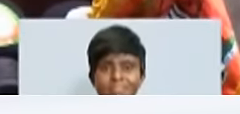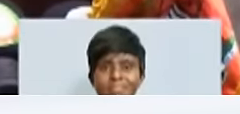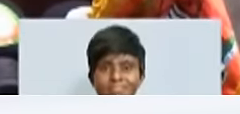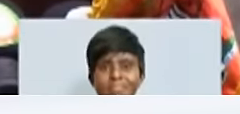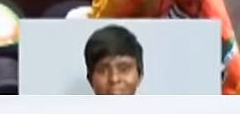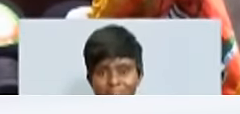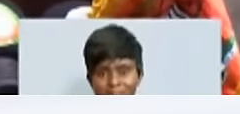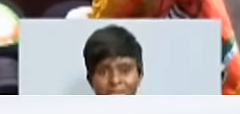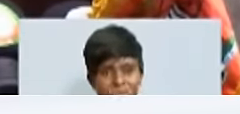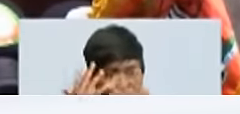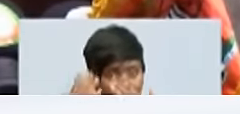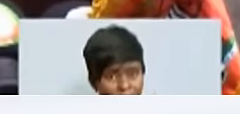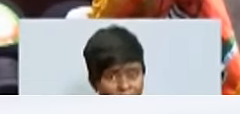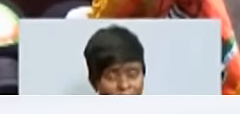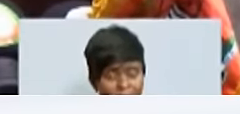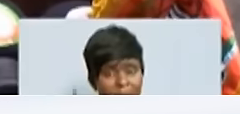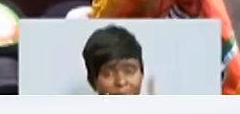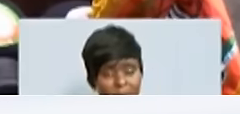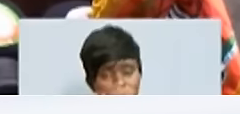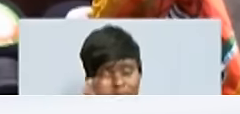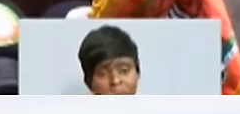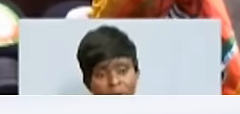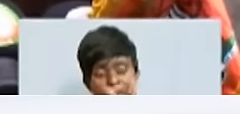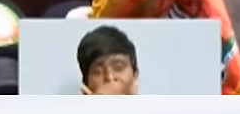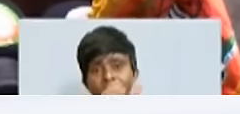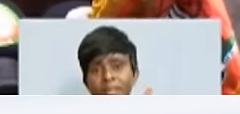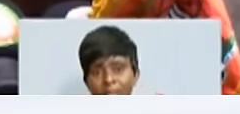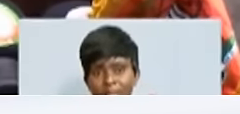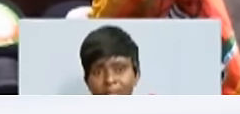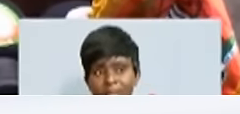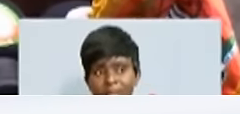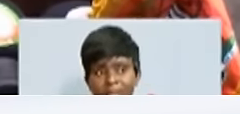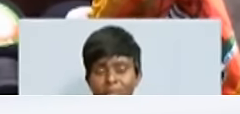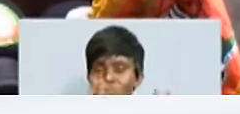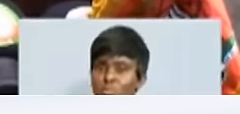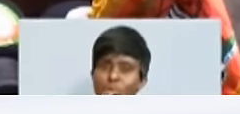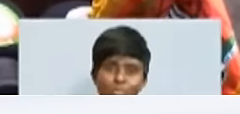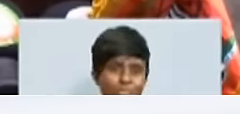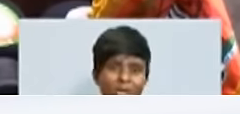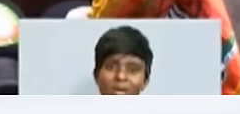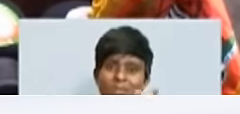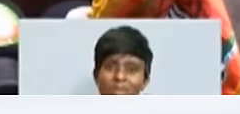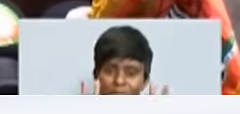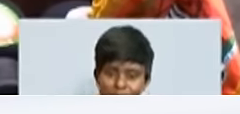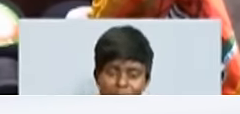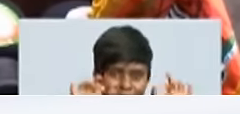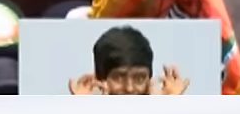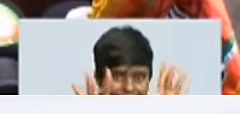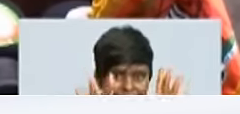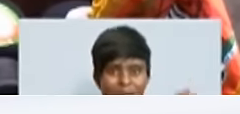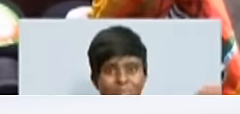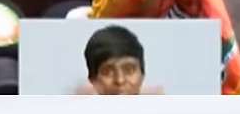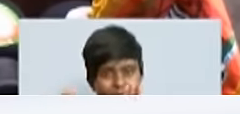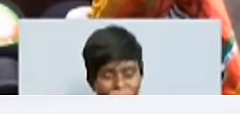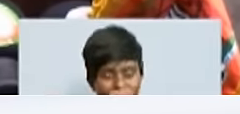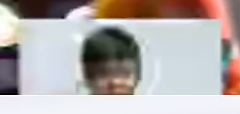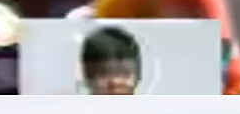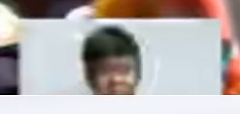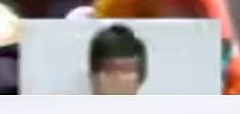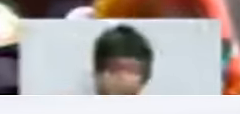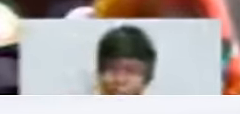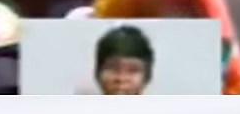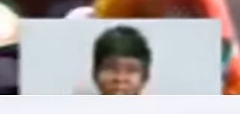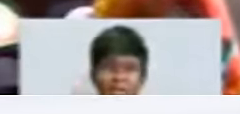And hopefully, the people's agenda. No issue at all. No threats of closures. Not